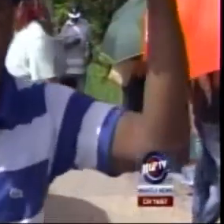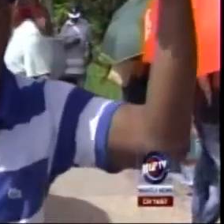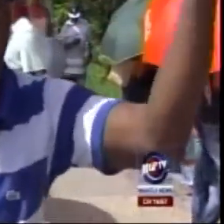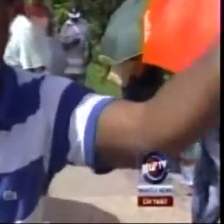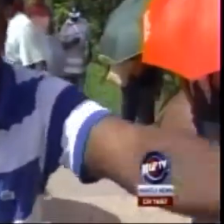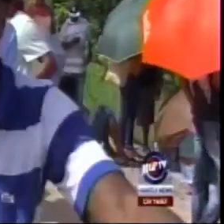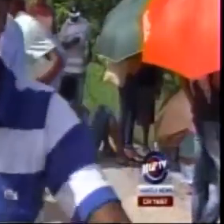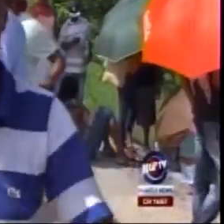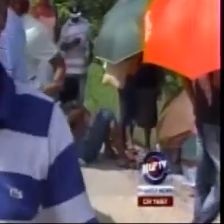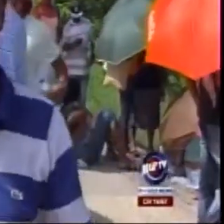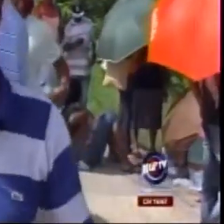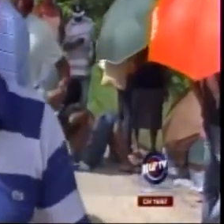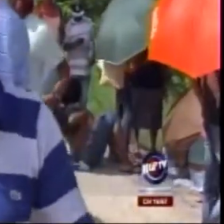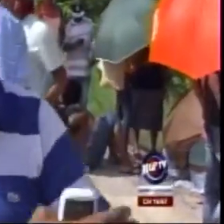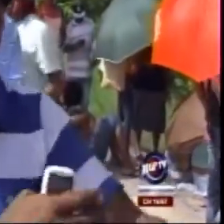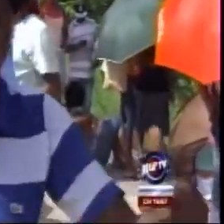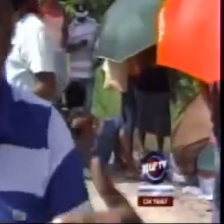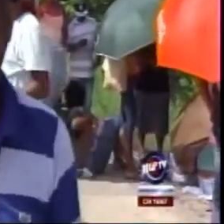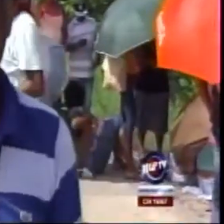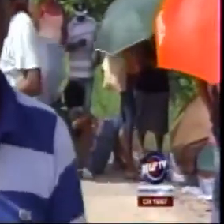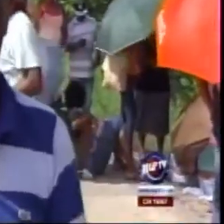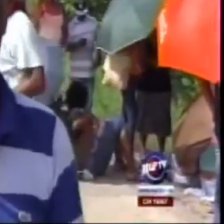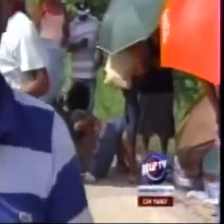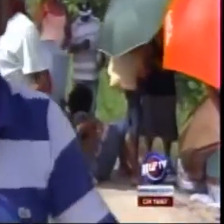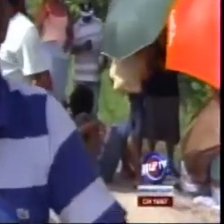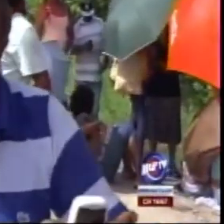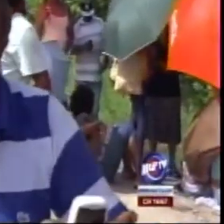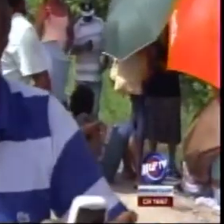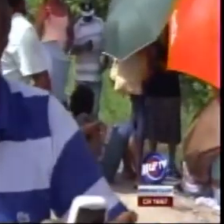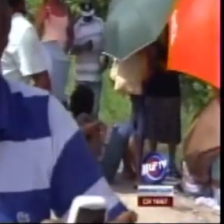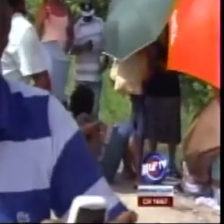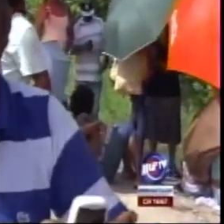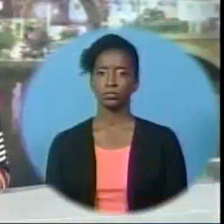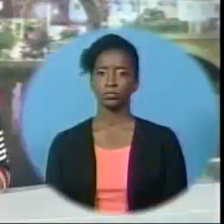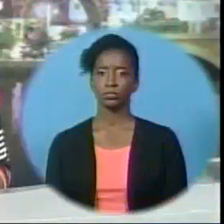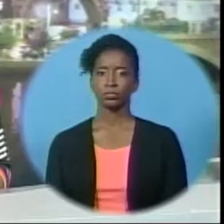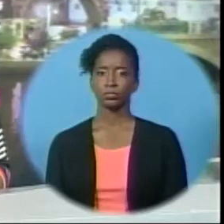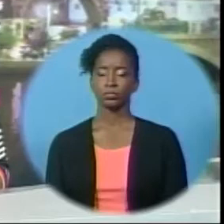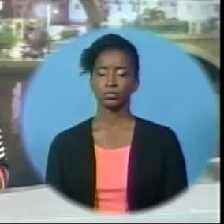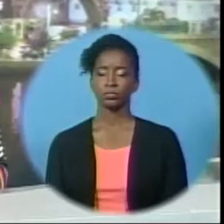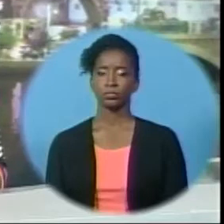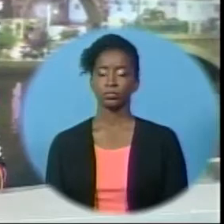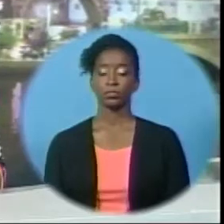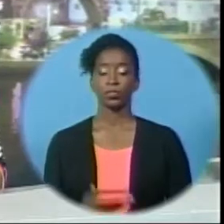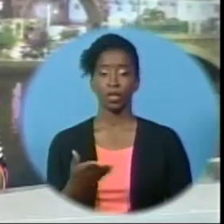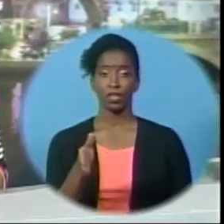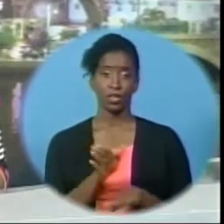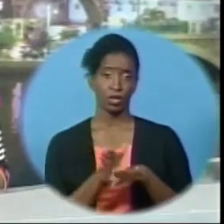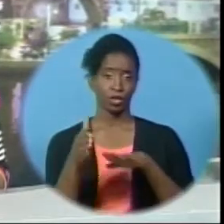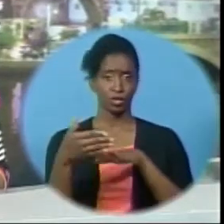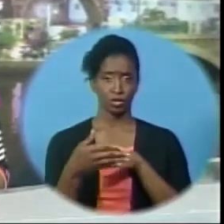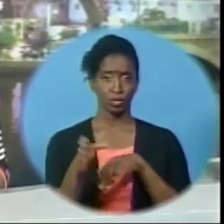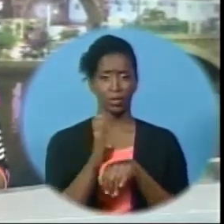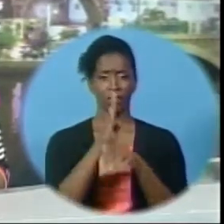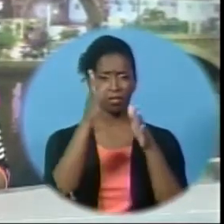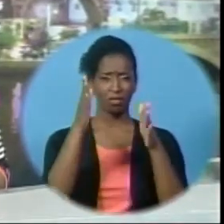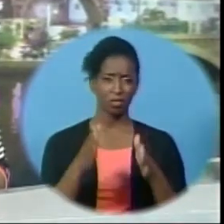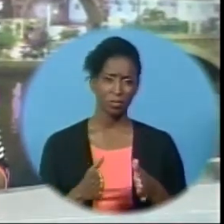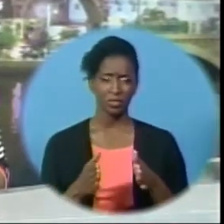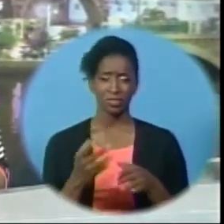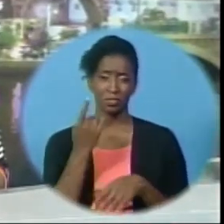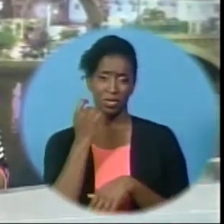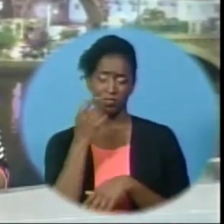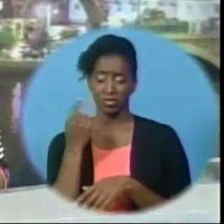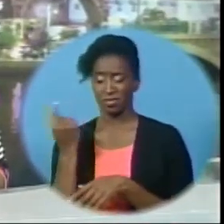gotta wait till the food go in, they gotta wait till they don't empty the container. The police in Jamaica are probing the